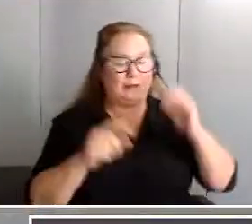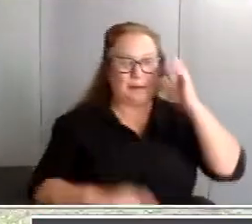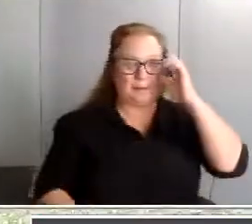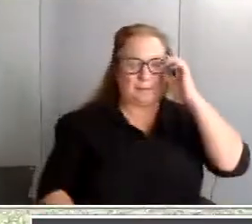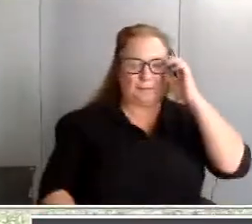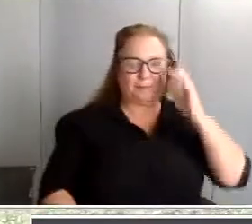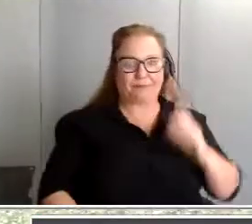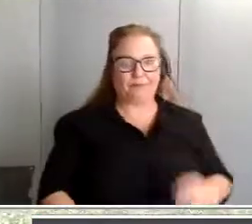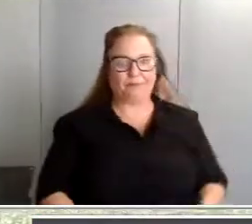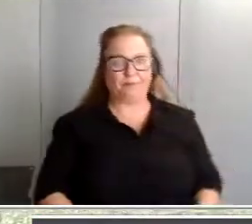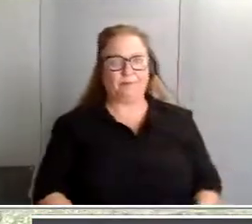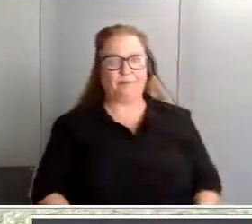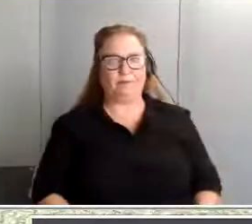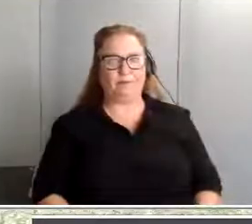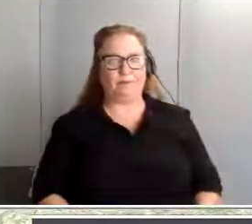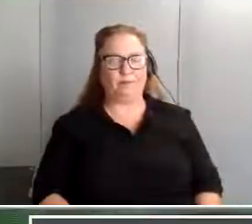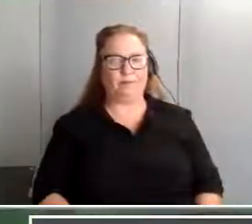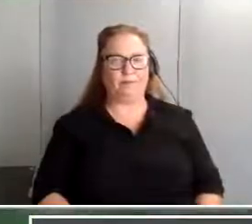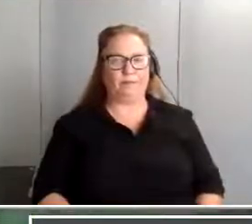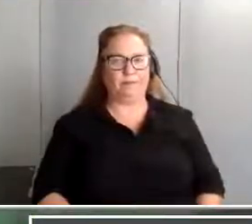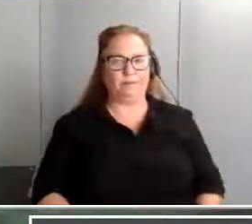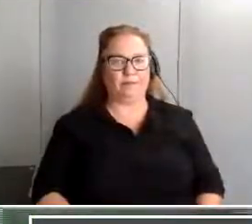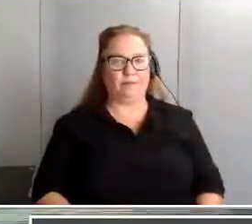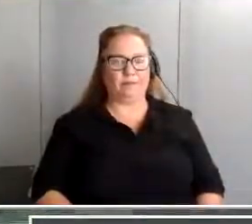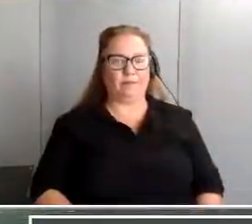Perfect timing. We have a 2-minute package.